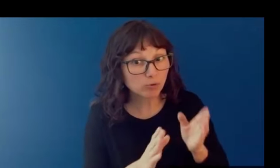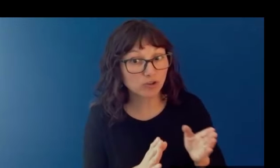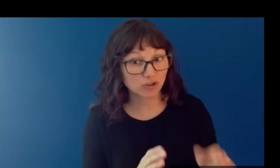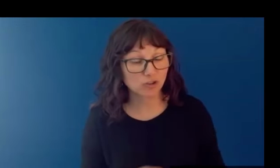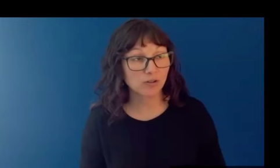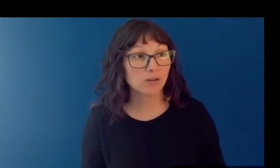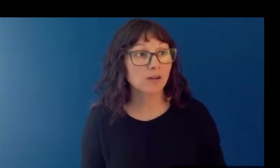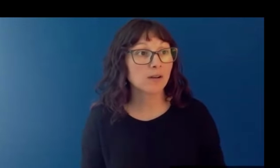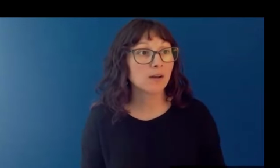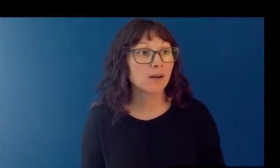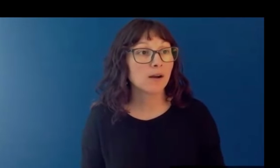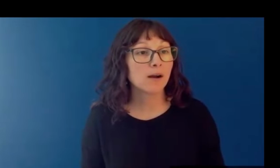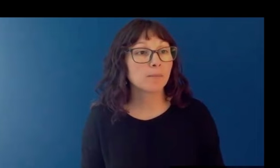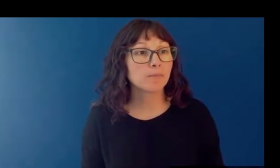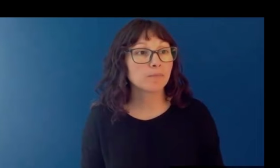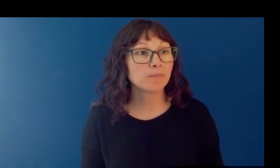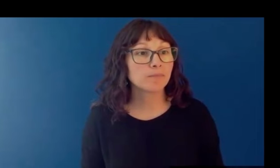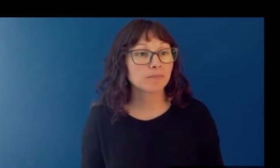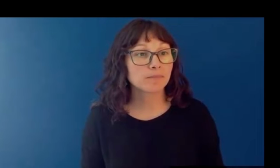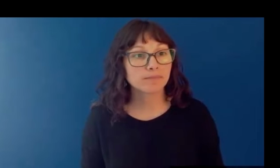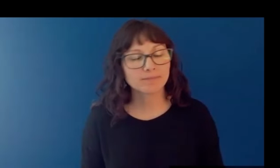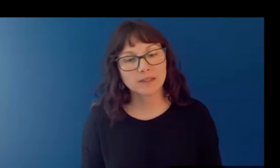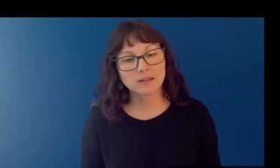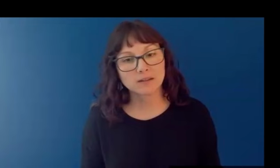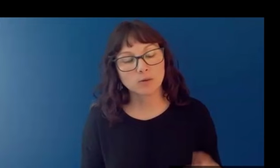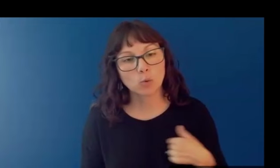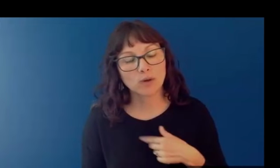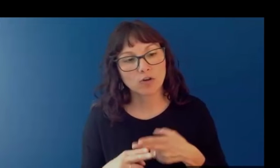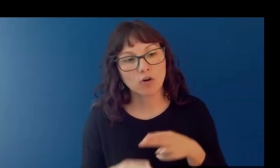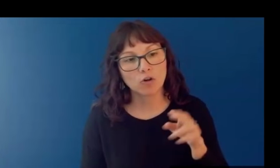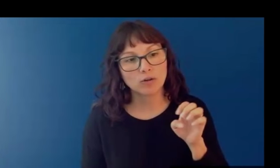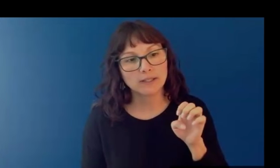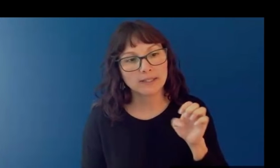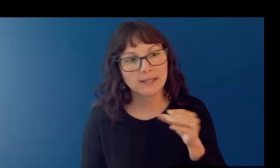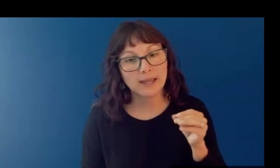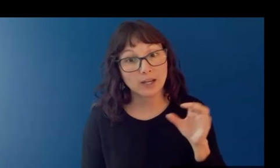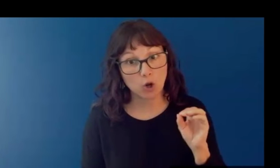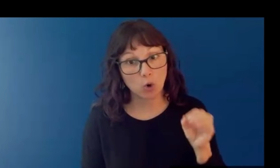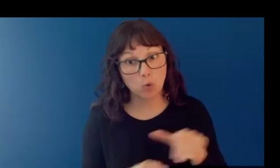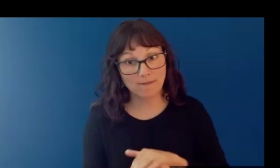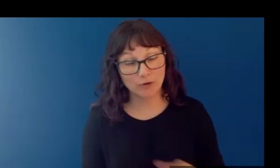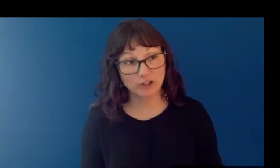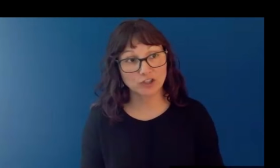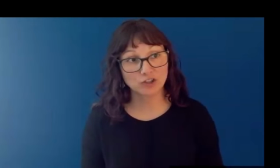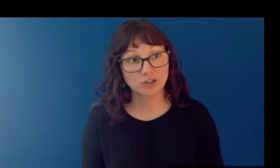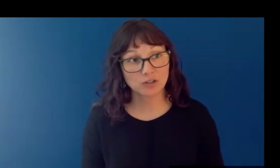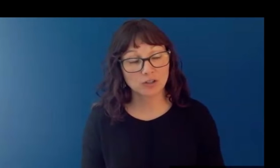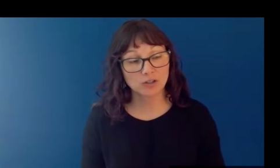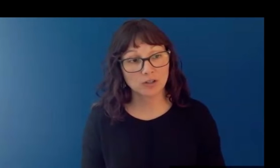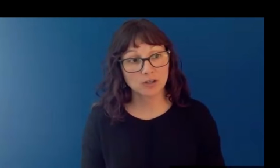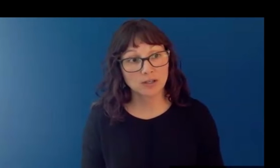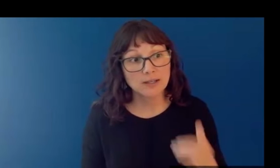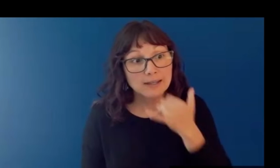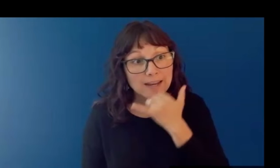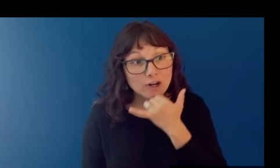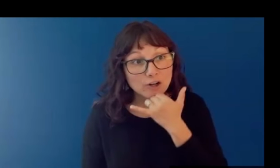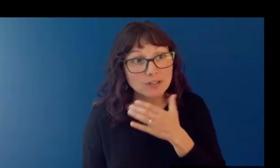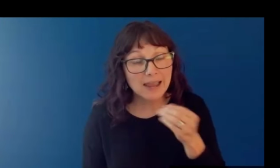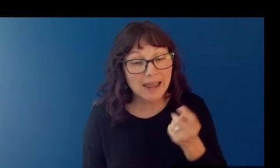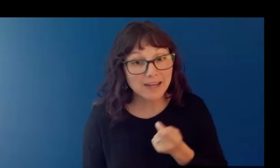about. The short form, we call it E&O coverage. It's errors and